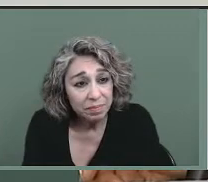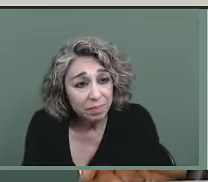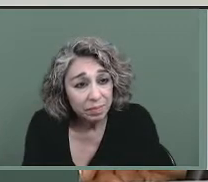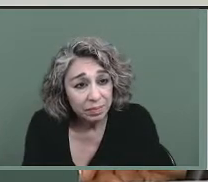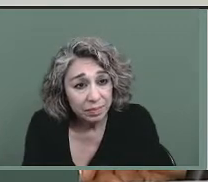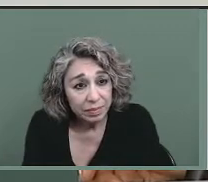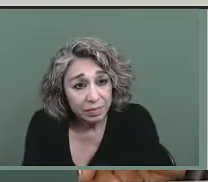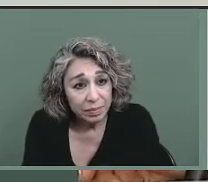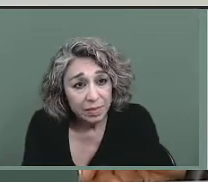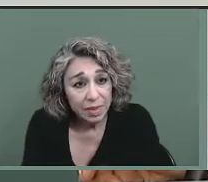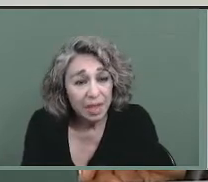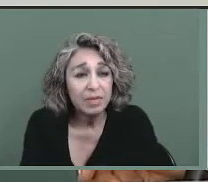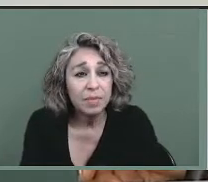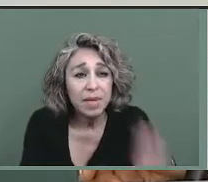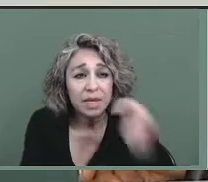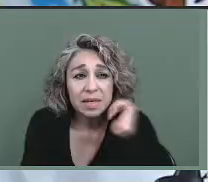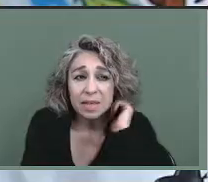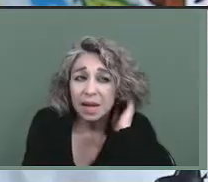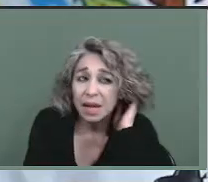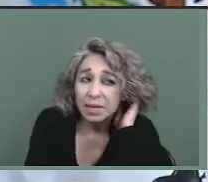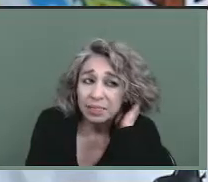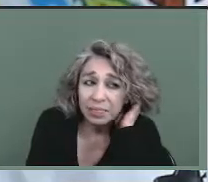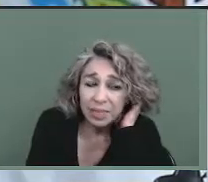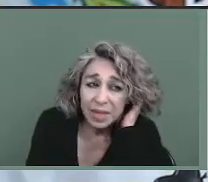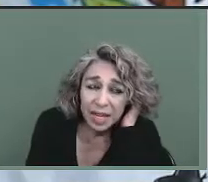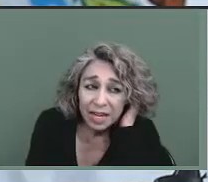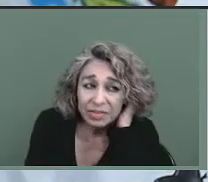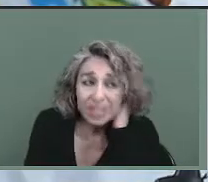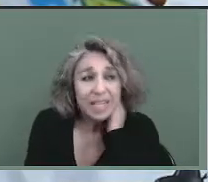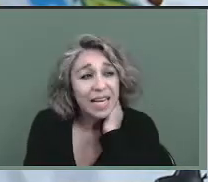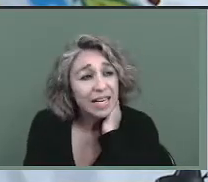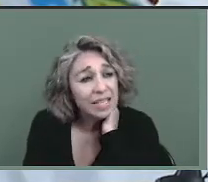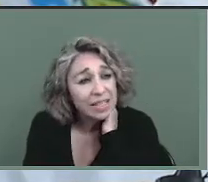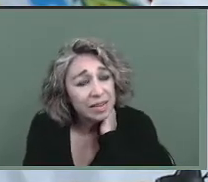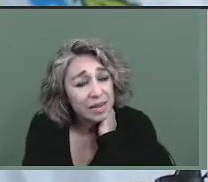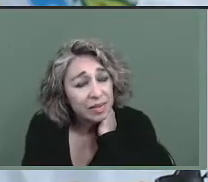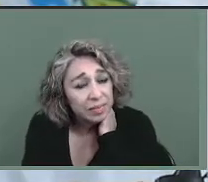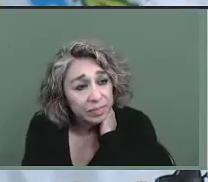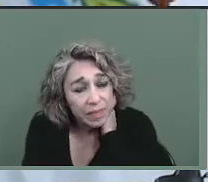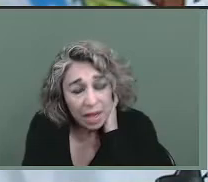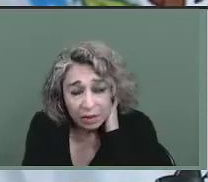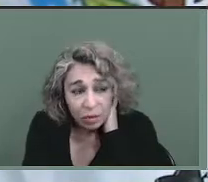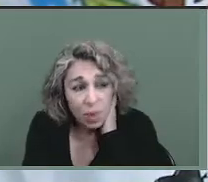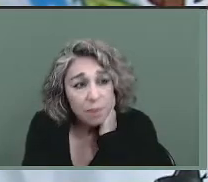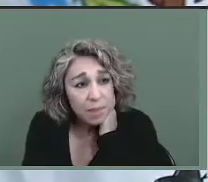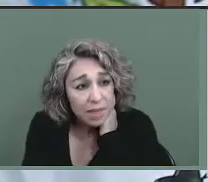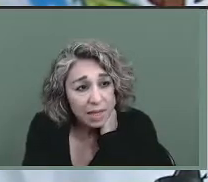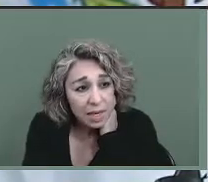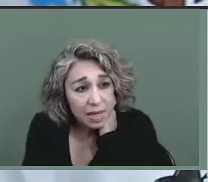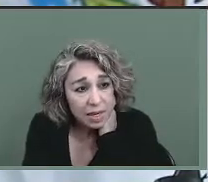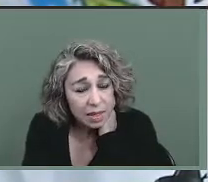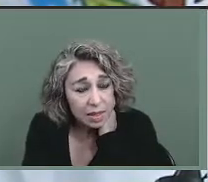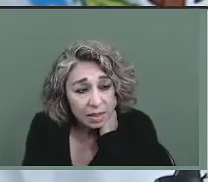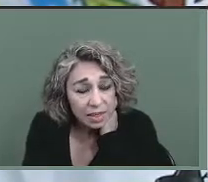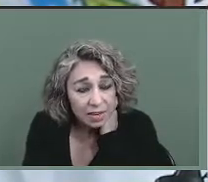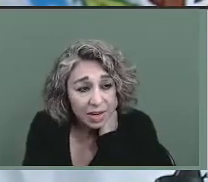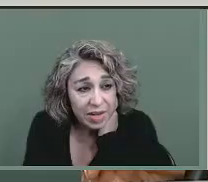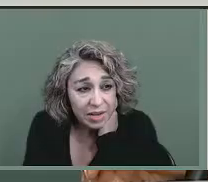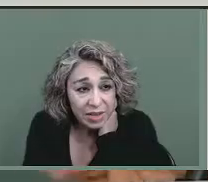came, the government, he left a debt of